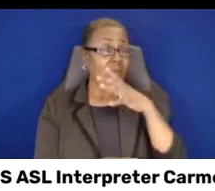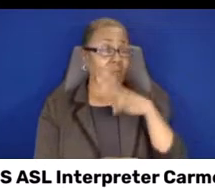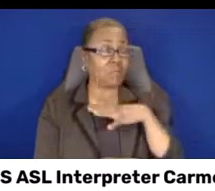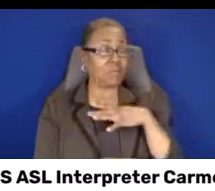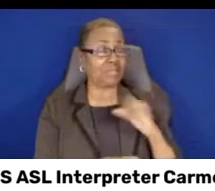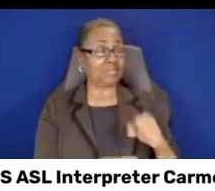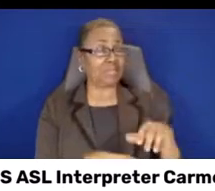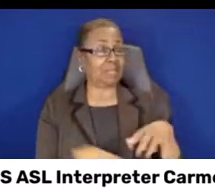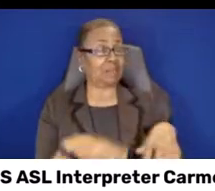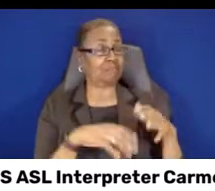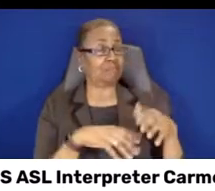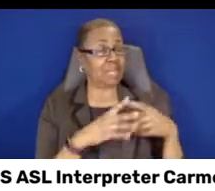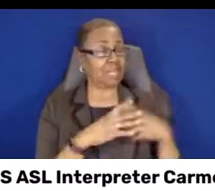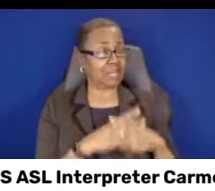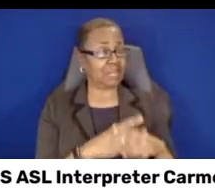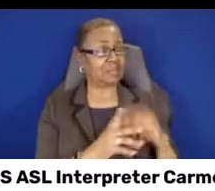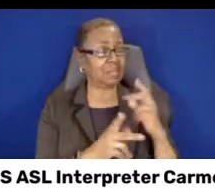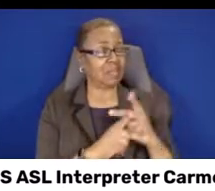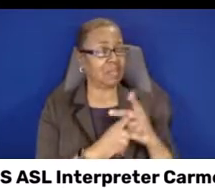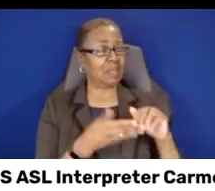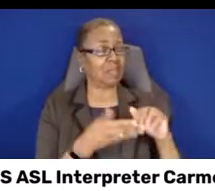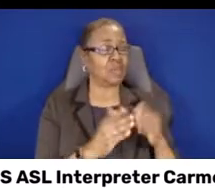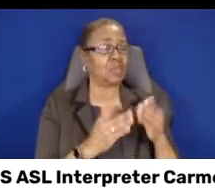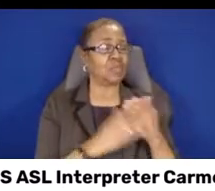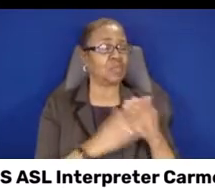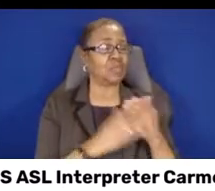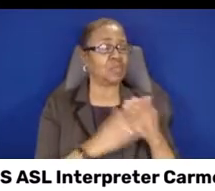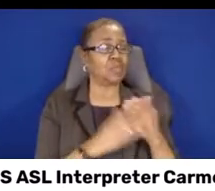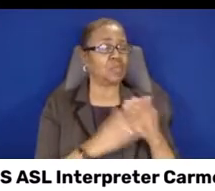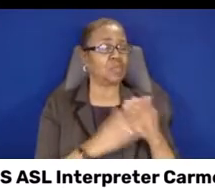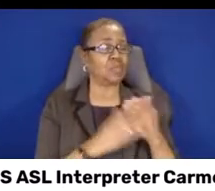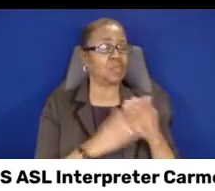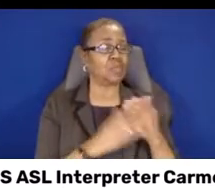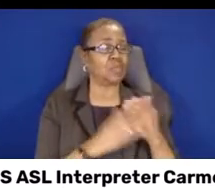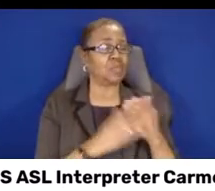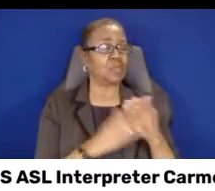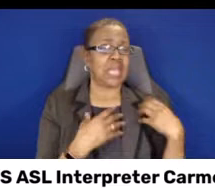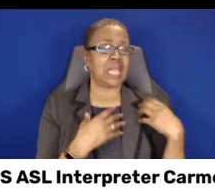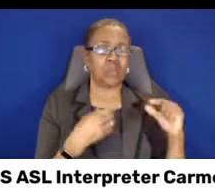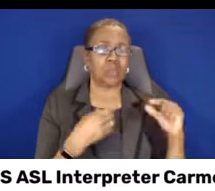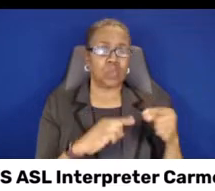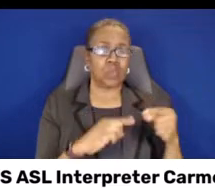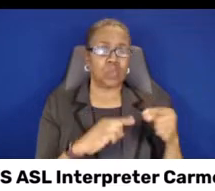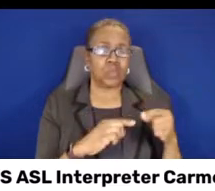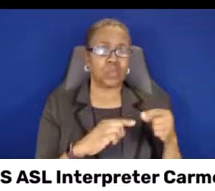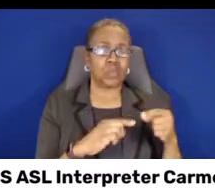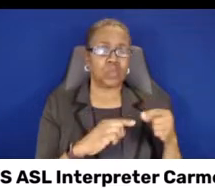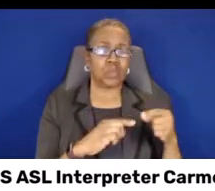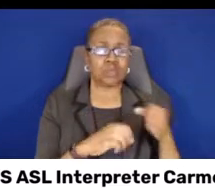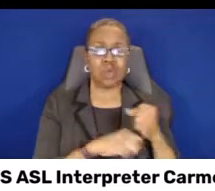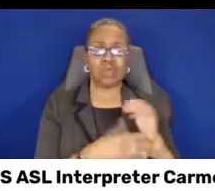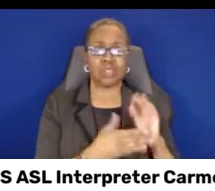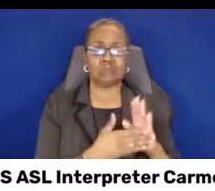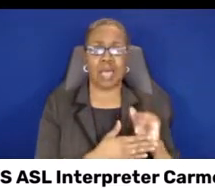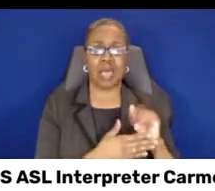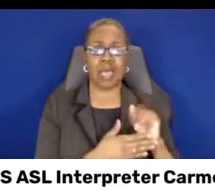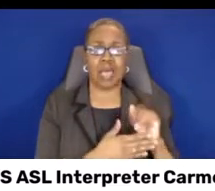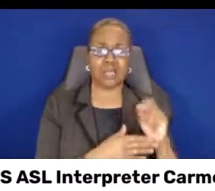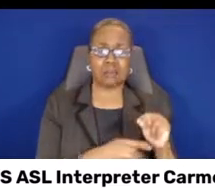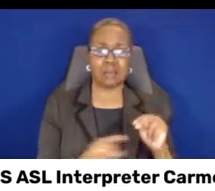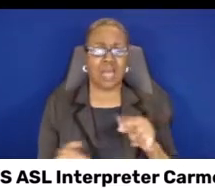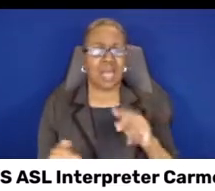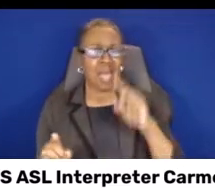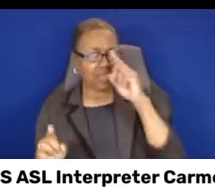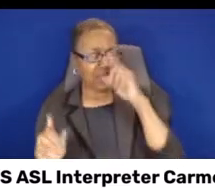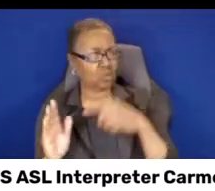care for their neighborhoods through gardening, healing the wounds inflicted by racism. Molly, Yes. I think you're showing the wrong slide